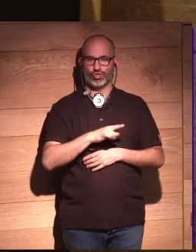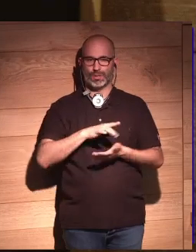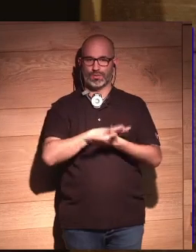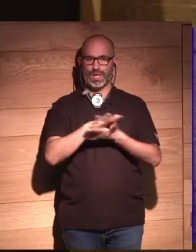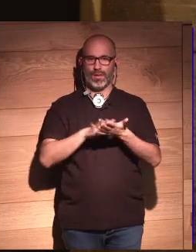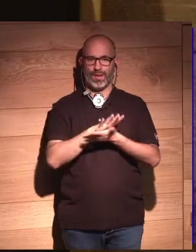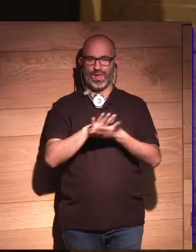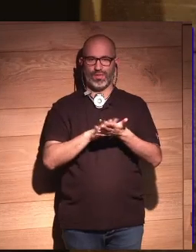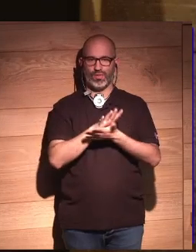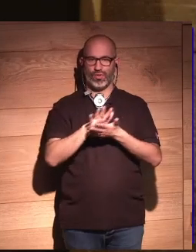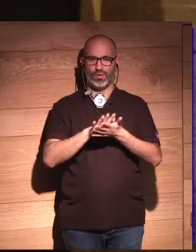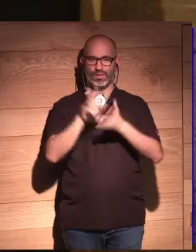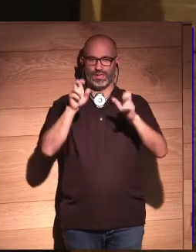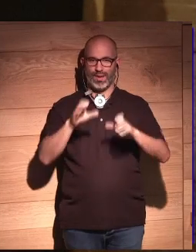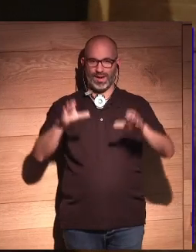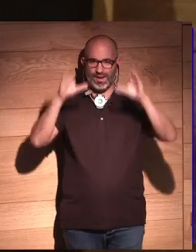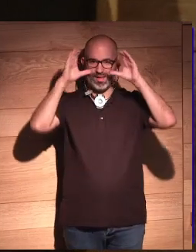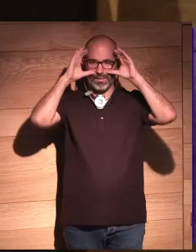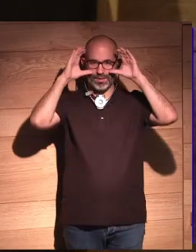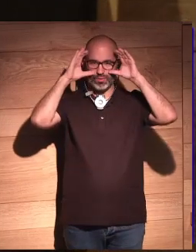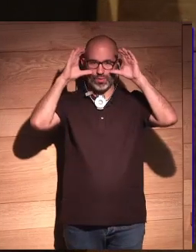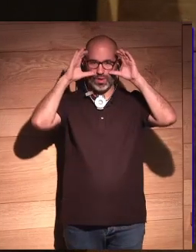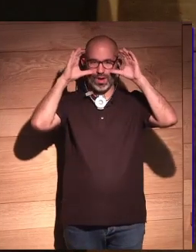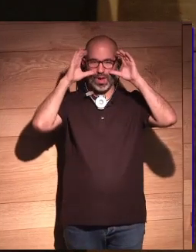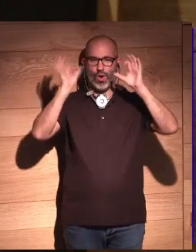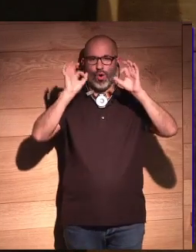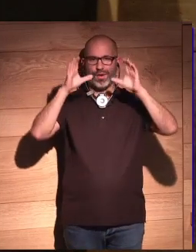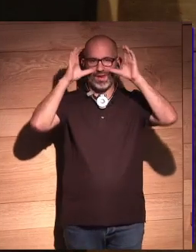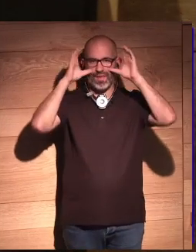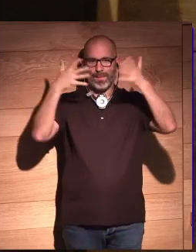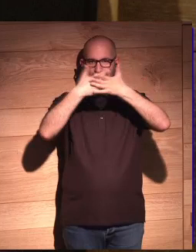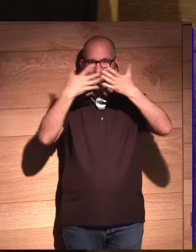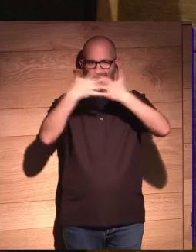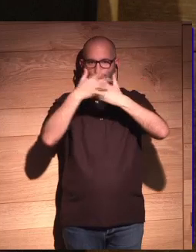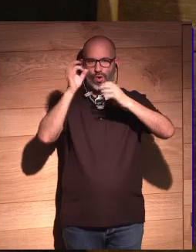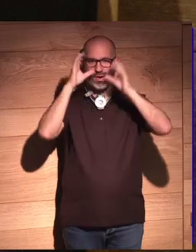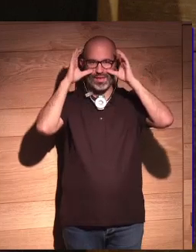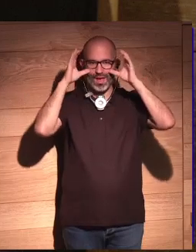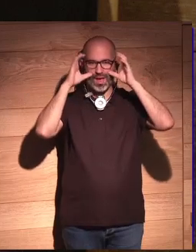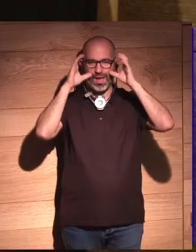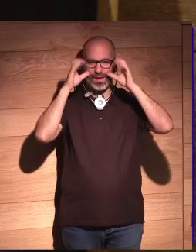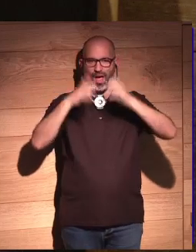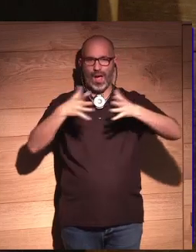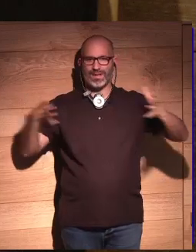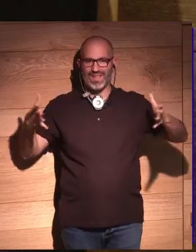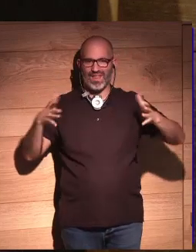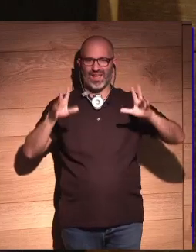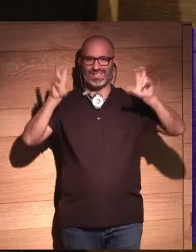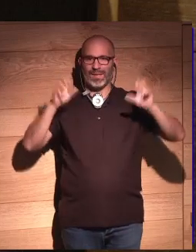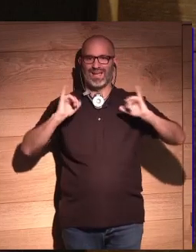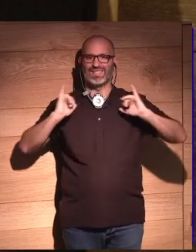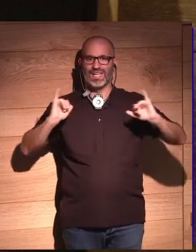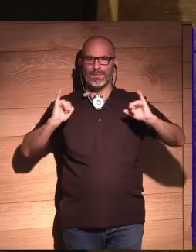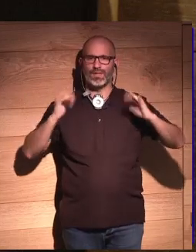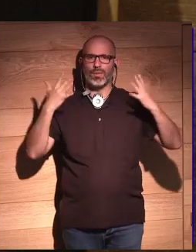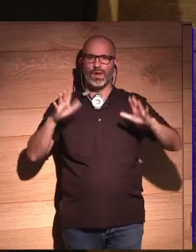virtual reality, augmented reality, mixed reality with entertainment. But what about learning processes? Because, for example,